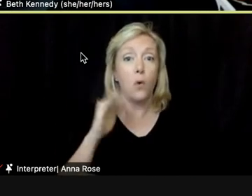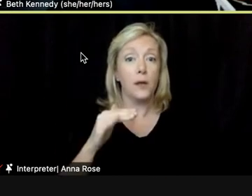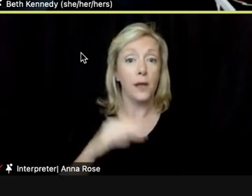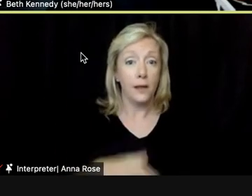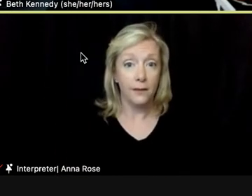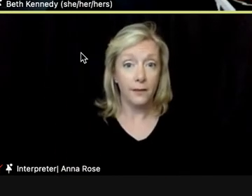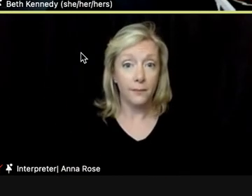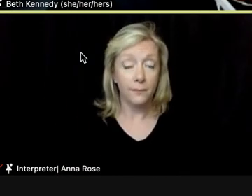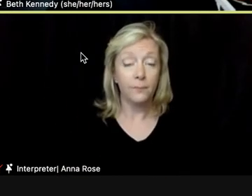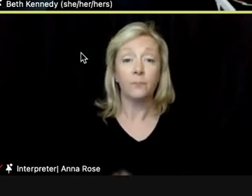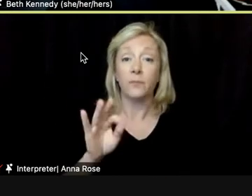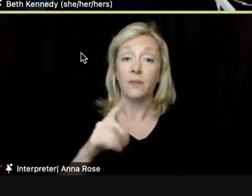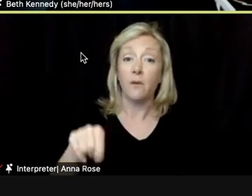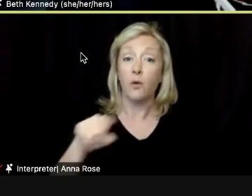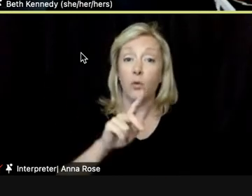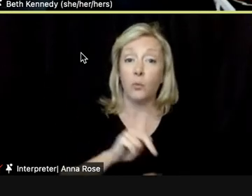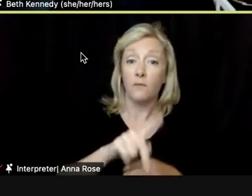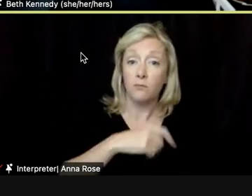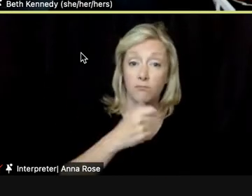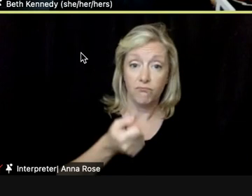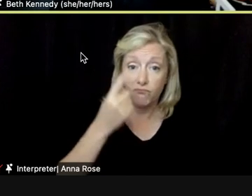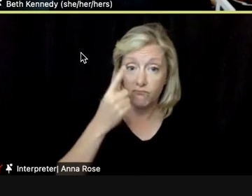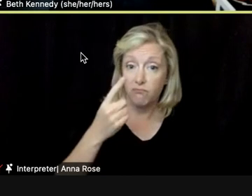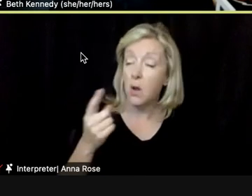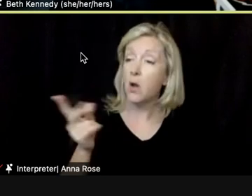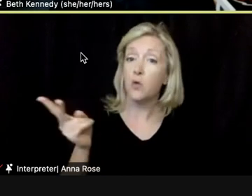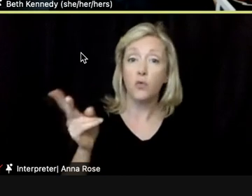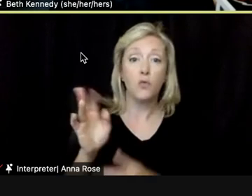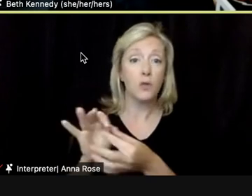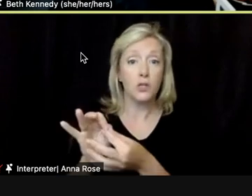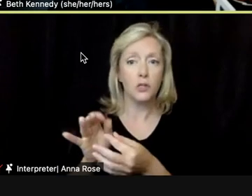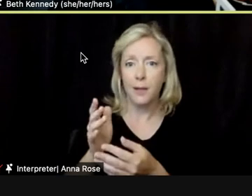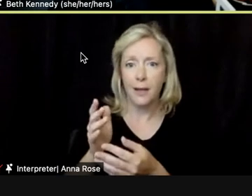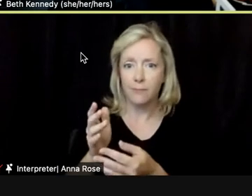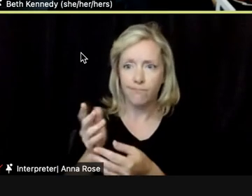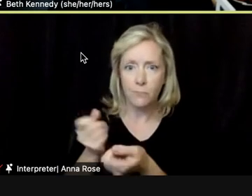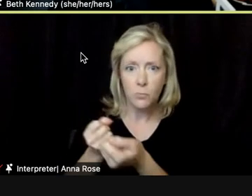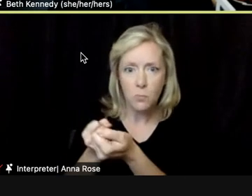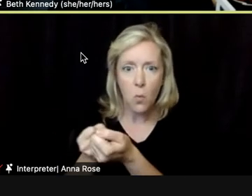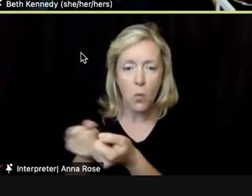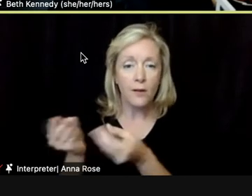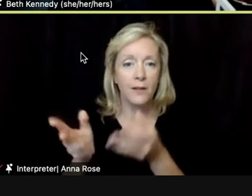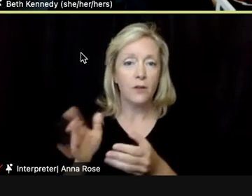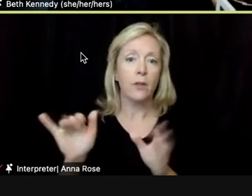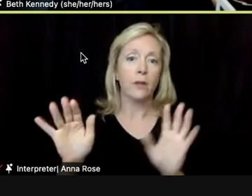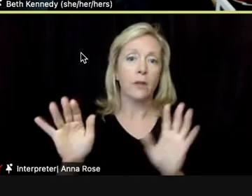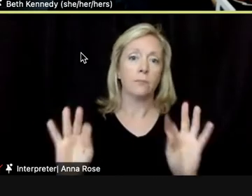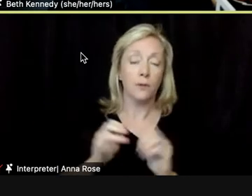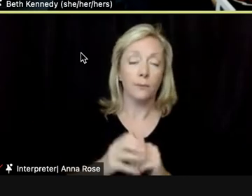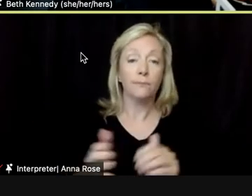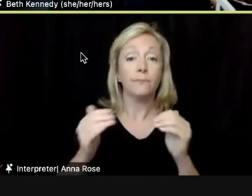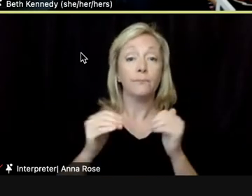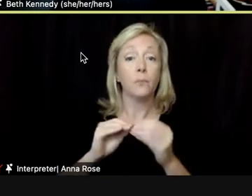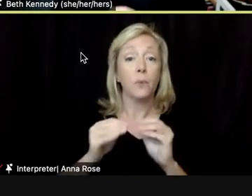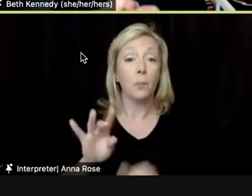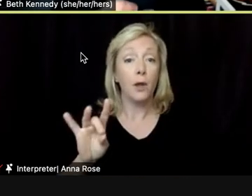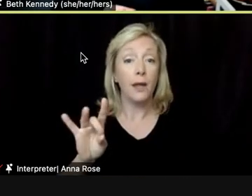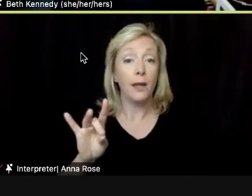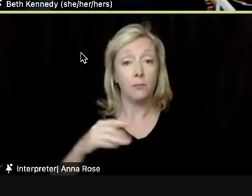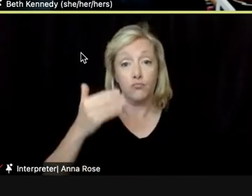that's the good stuff. Number 8, the process of intervention must